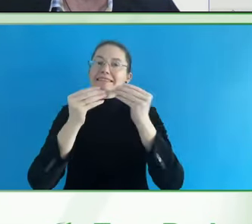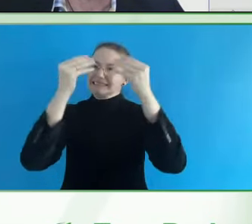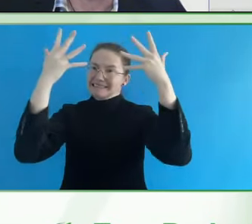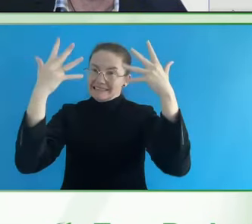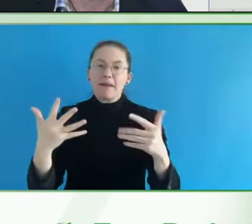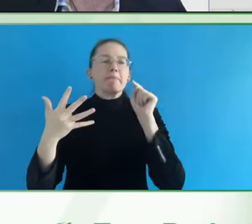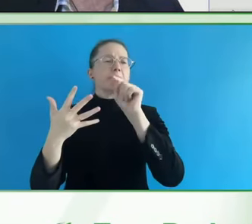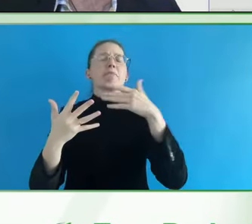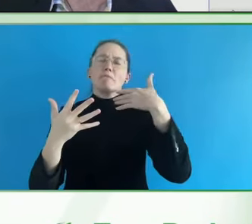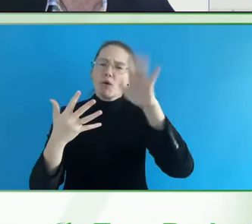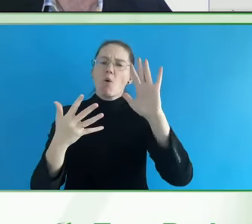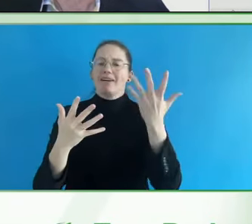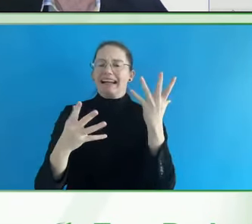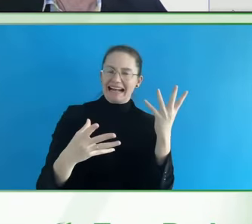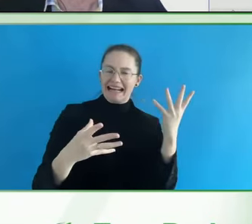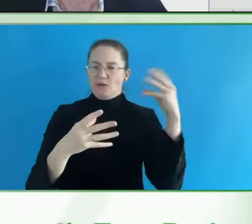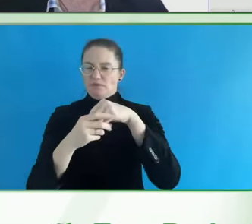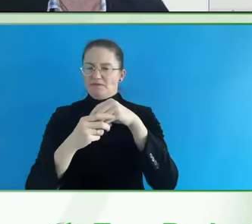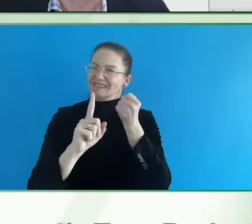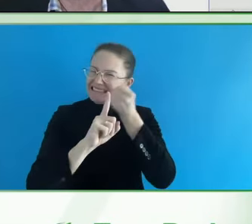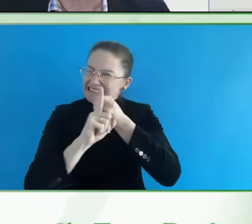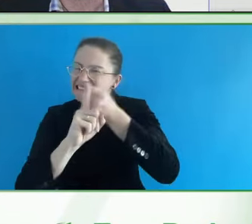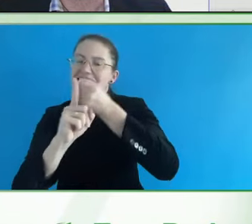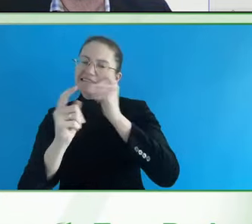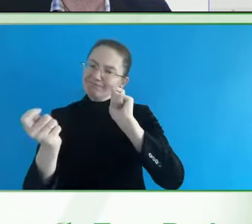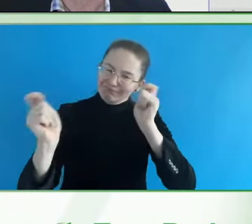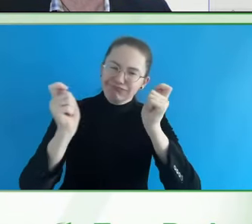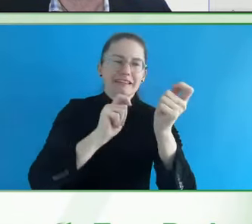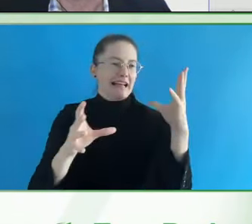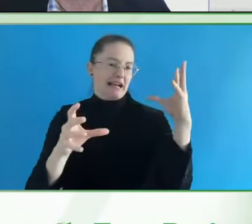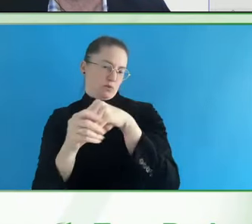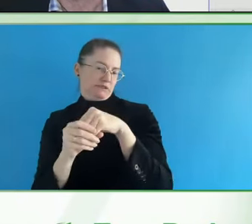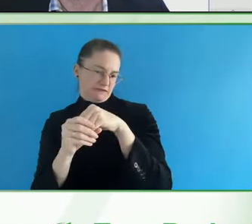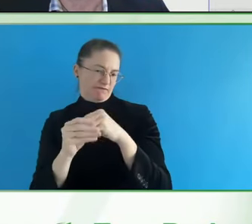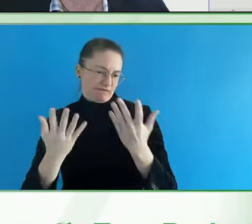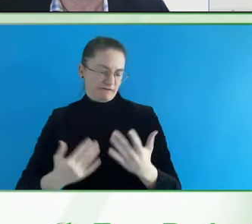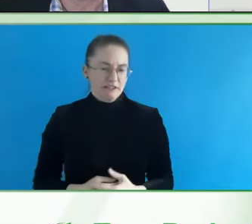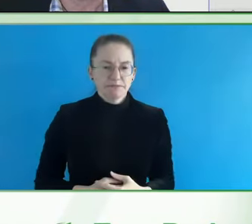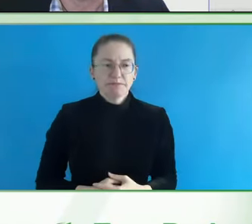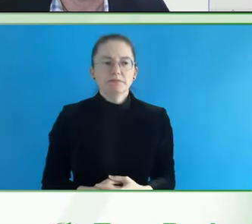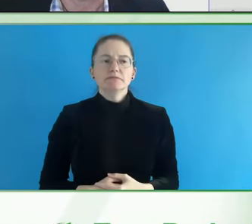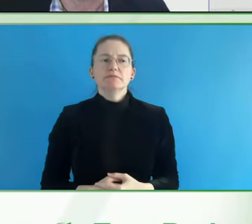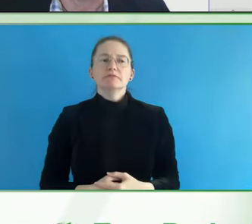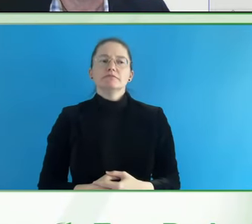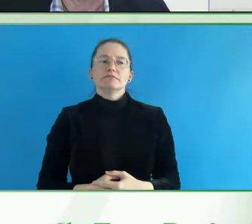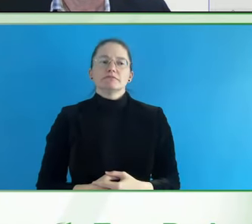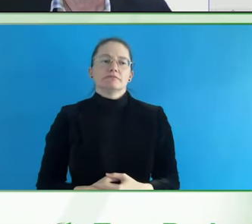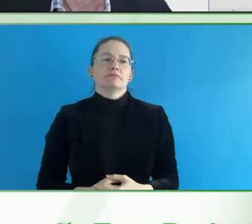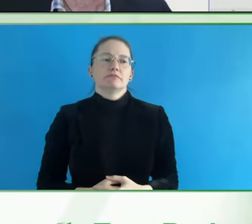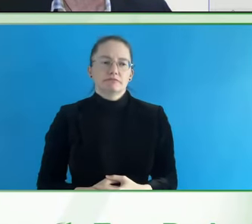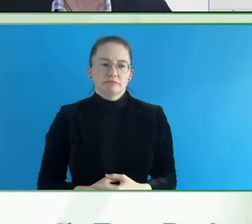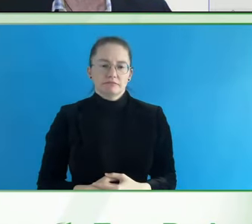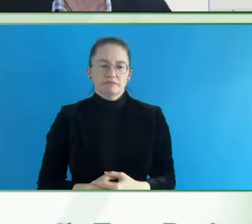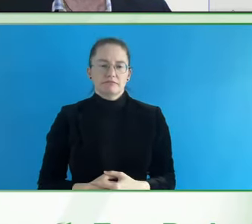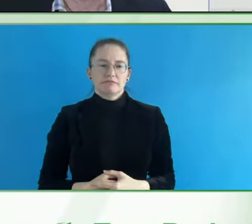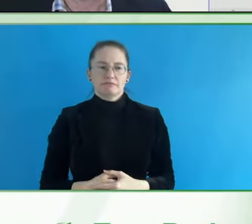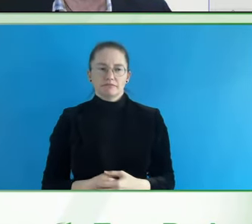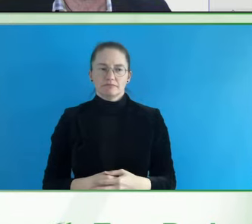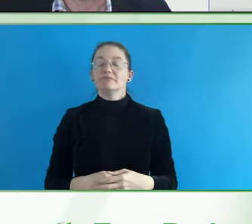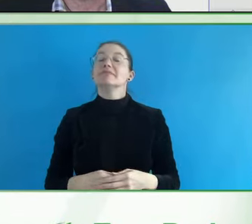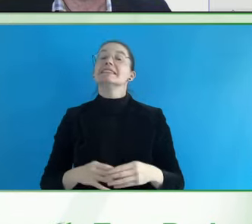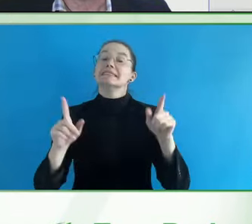And for the first time in Spain, a competence-based curriculum has been developed, in which